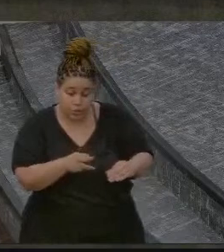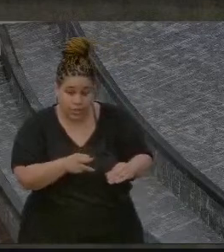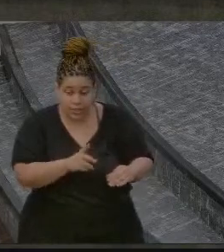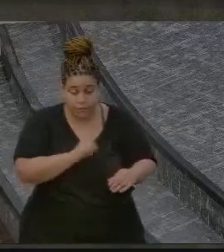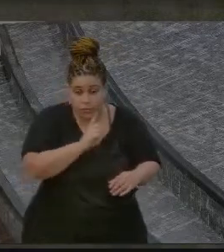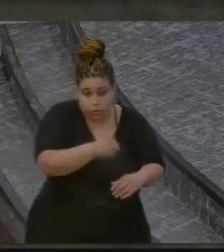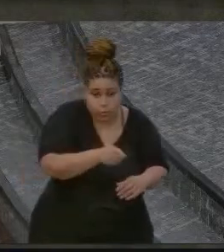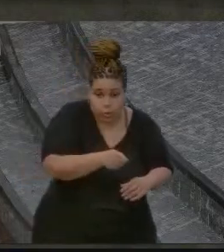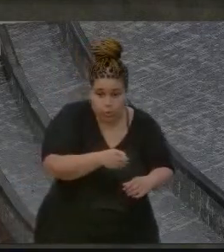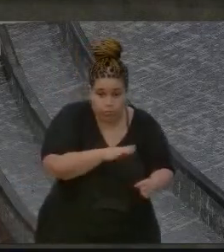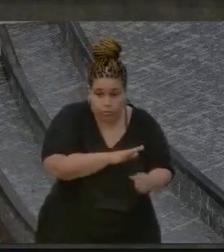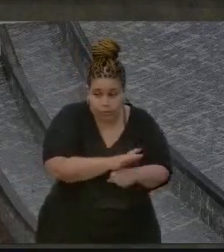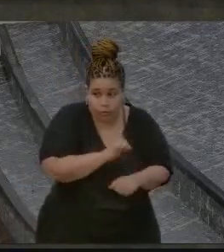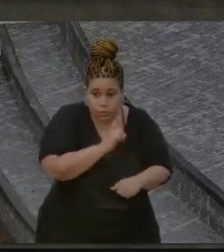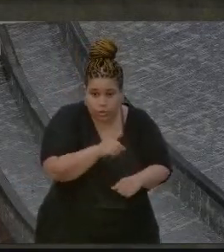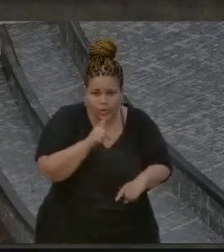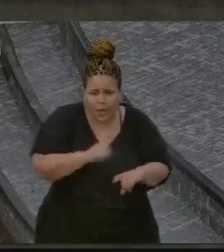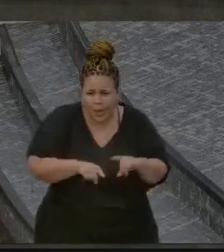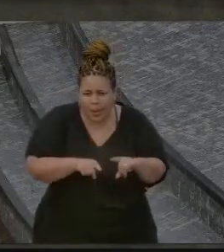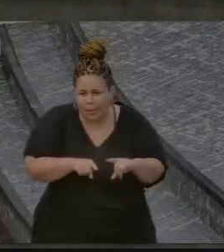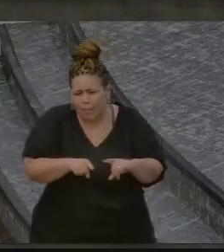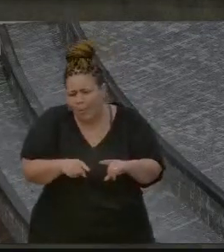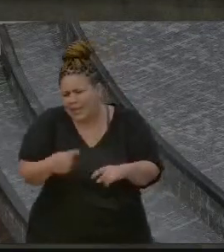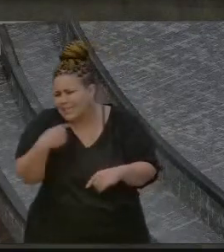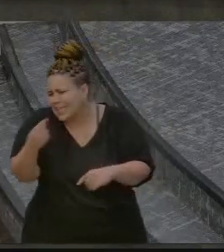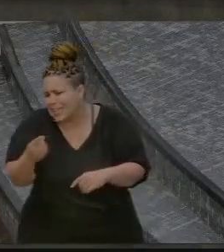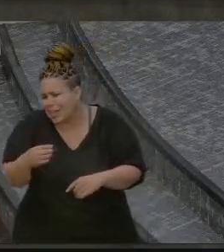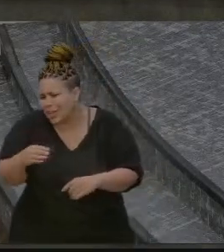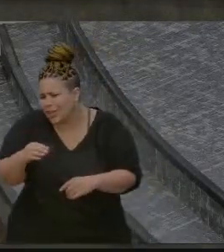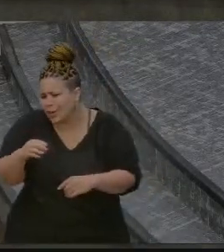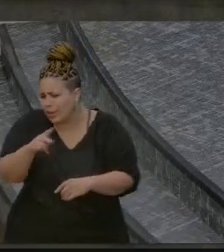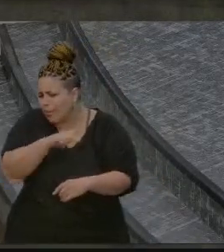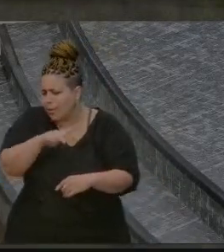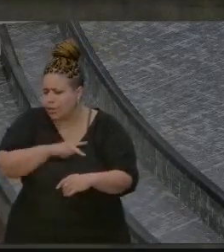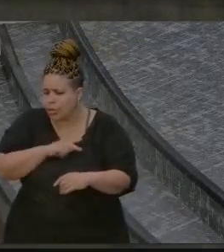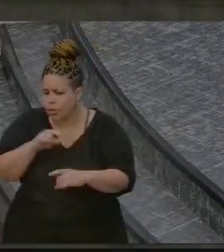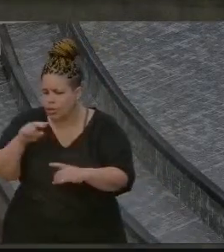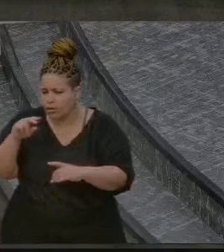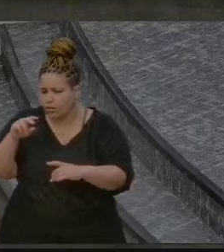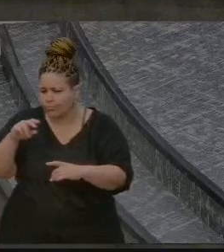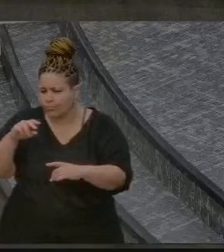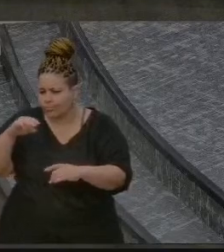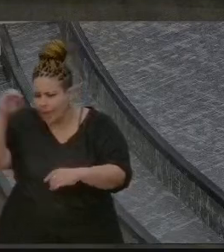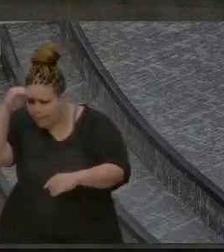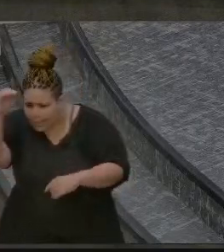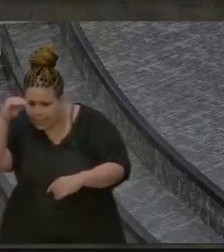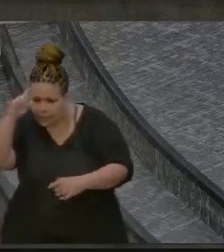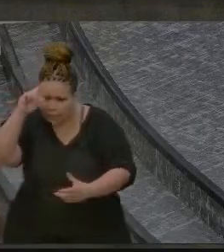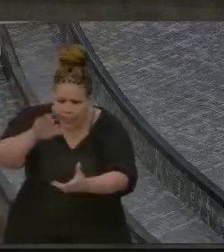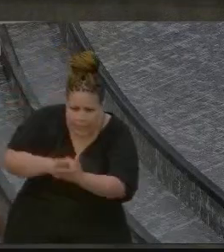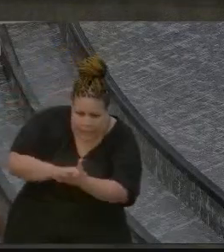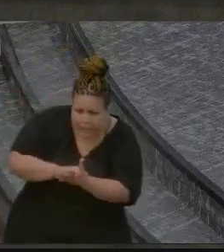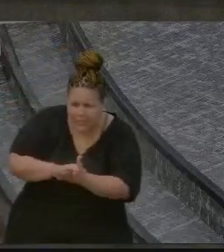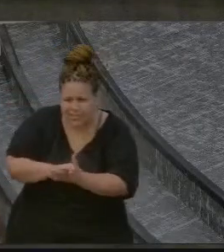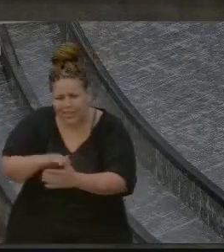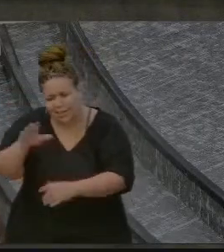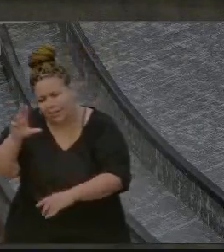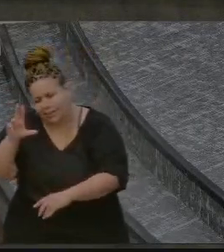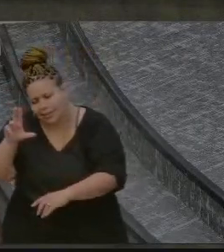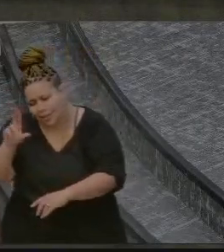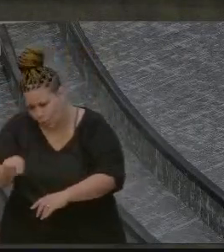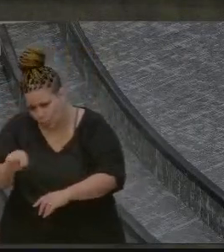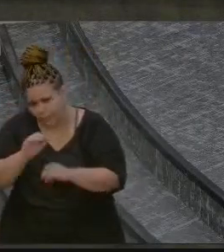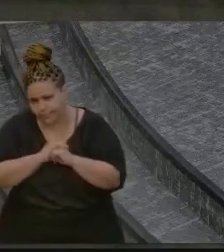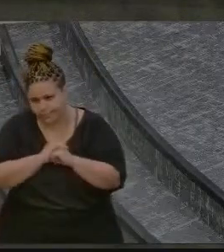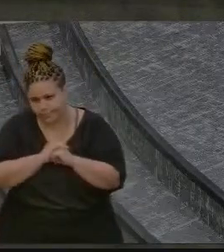But they cannot insert their personal views. It's what I read and what I understood from the conversation that I listened